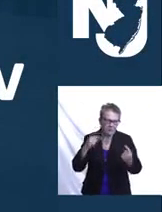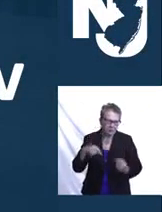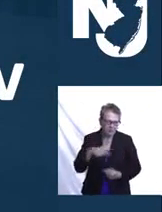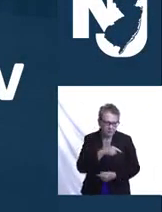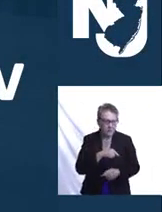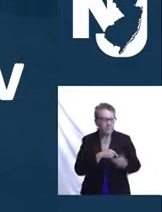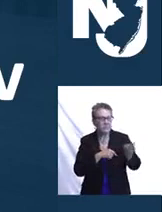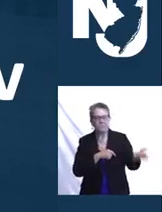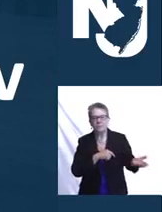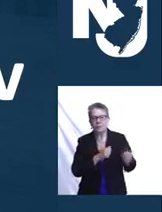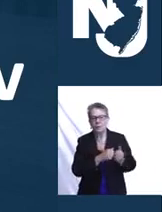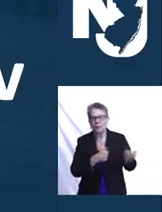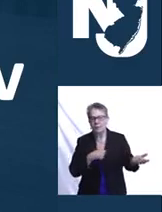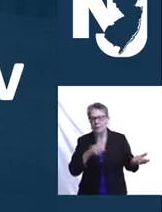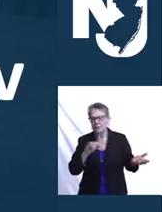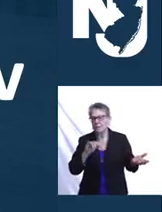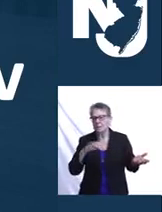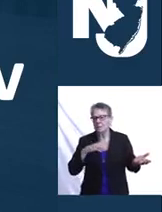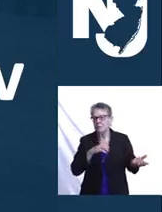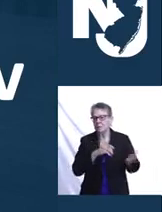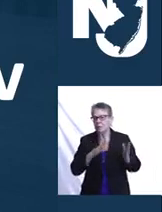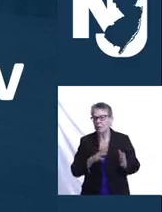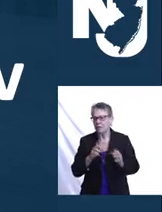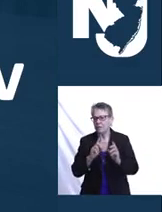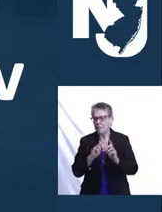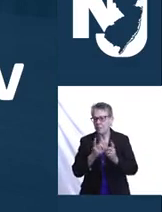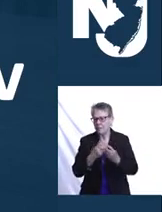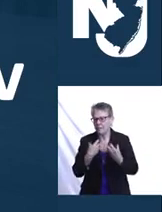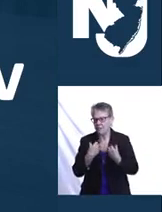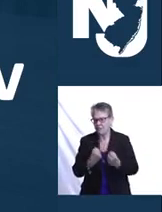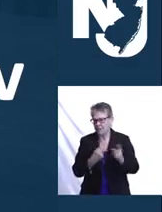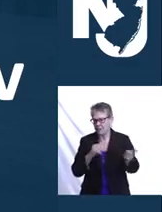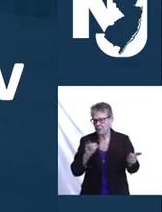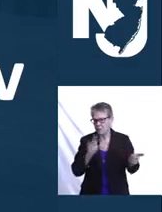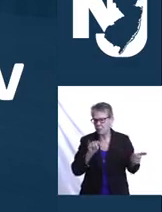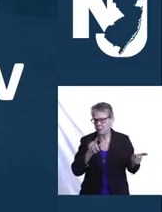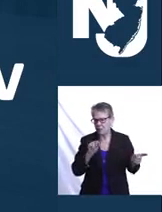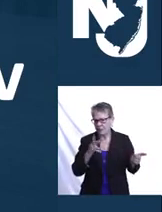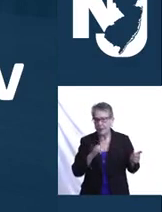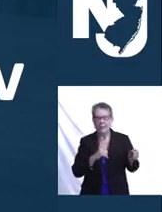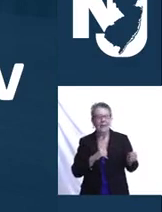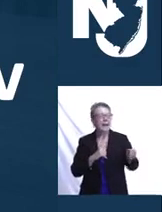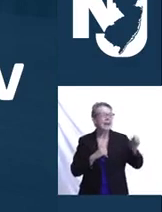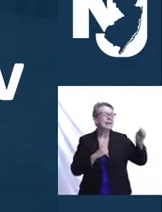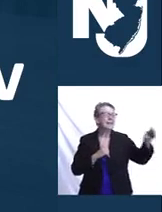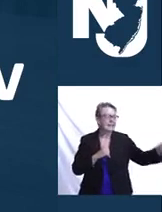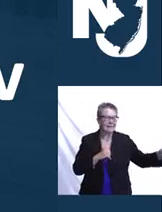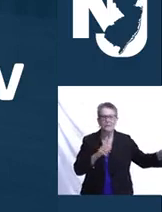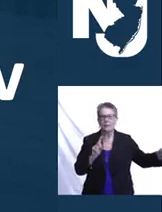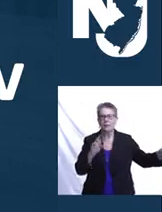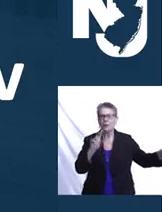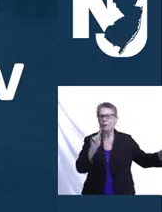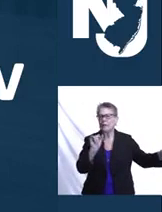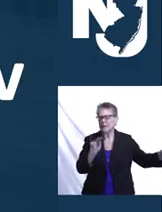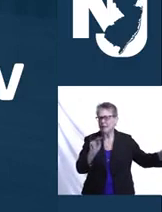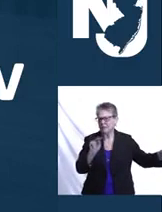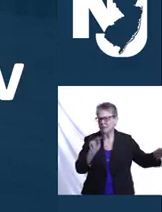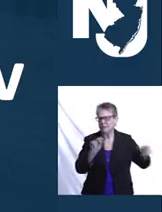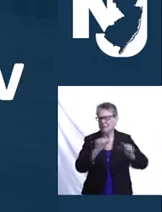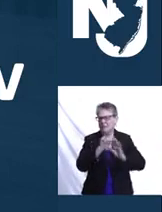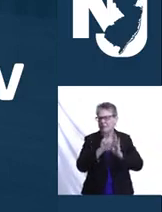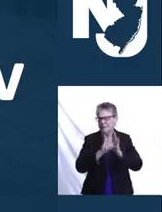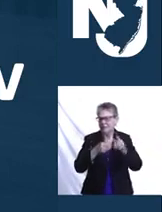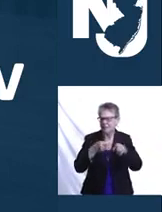Persichilli. To her right, the state's epidemiologist, another familiar face, Dr. Christina Tan. Great to have you both. To my